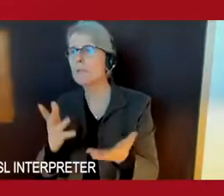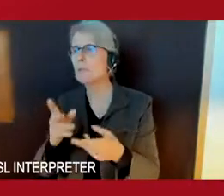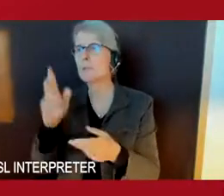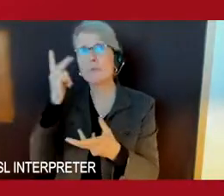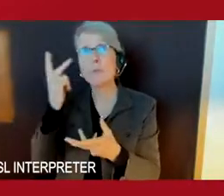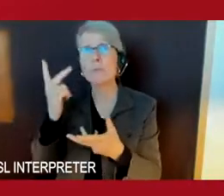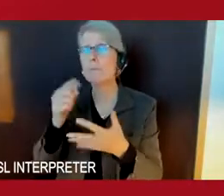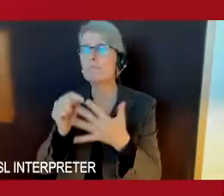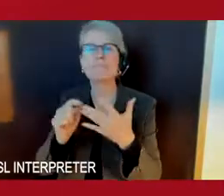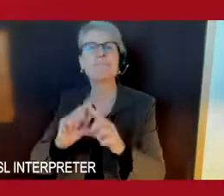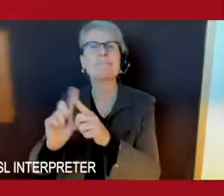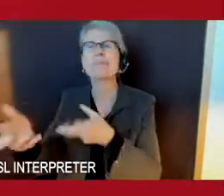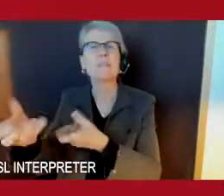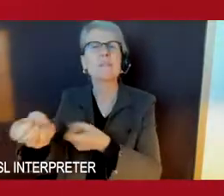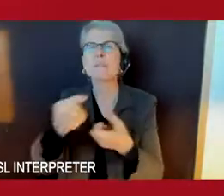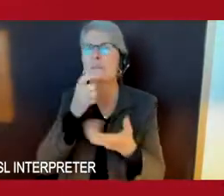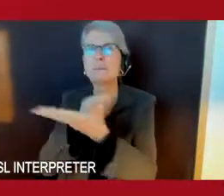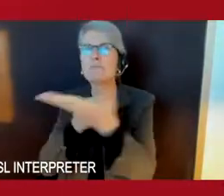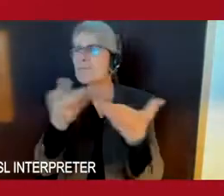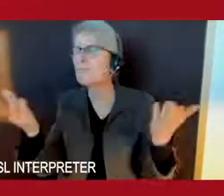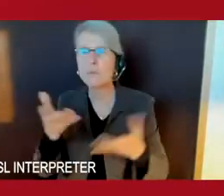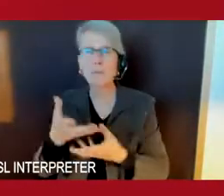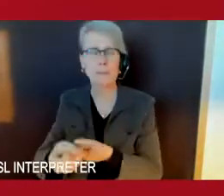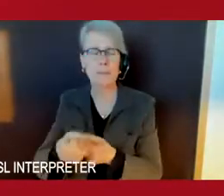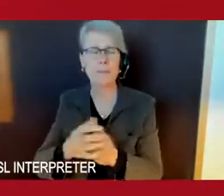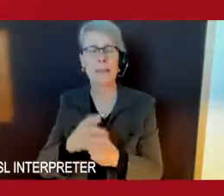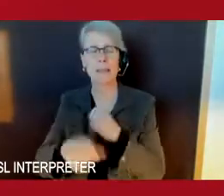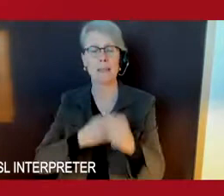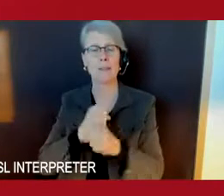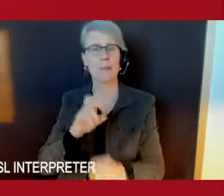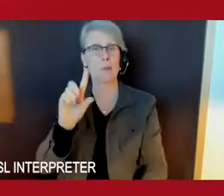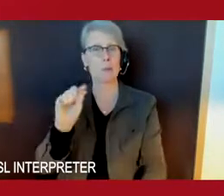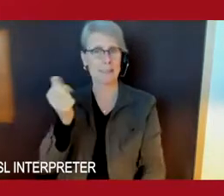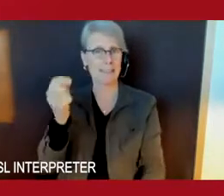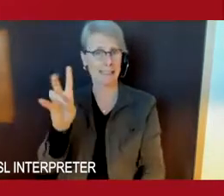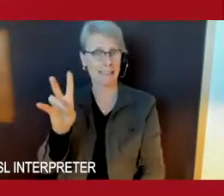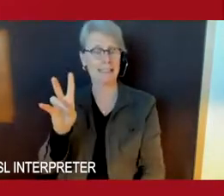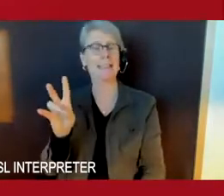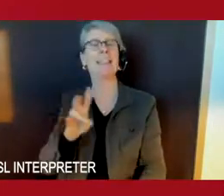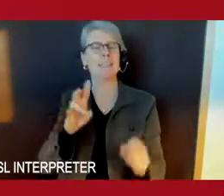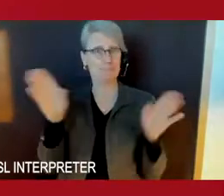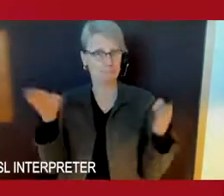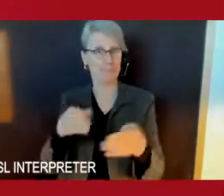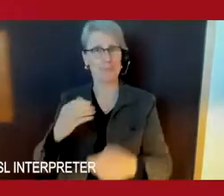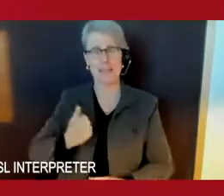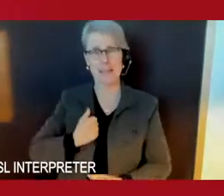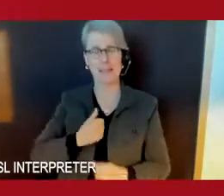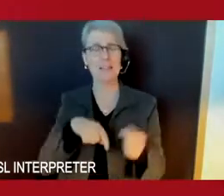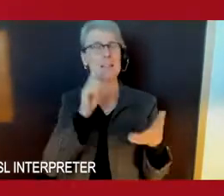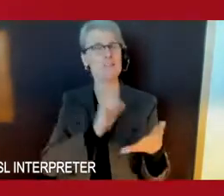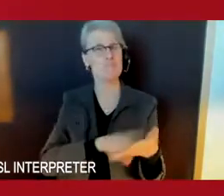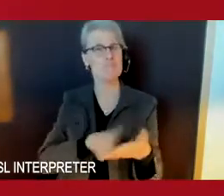stakeholders. And about 3 years ago, in 2017, they were shocked to find